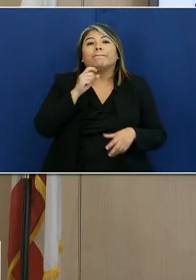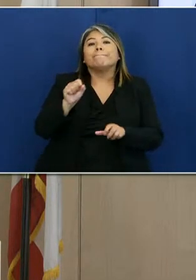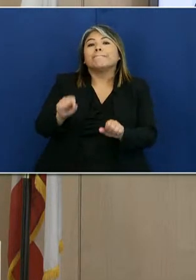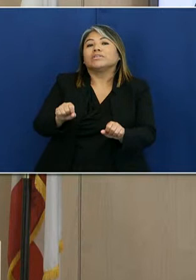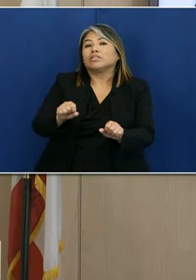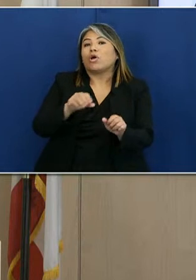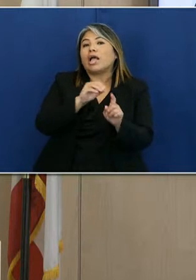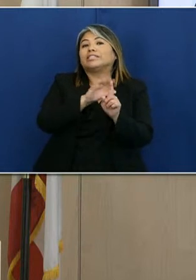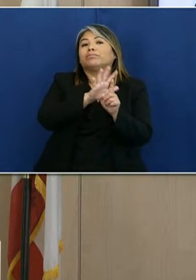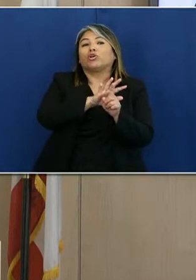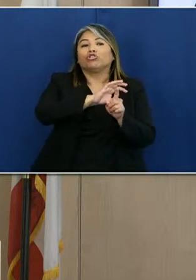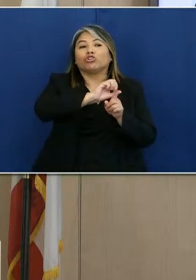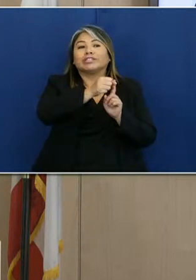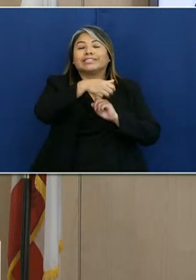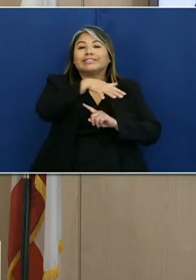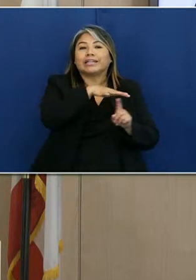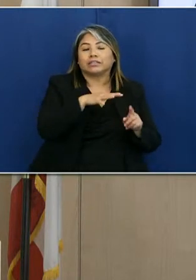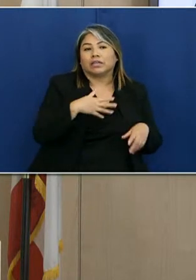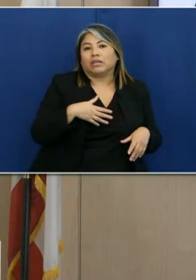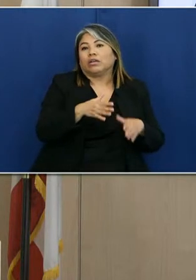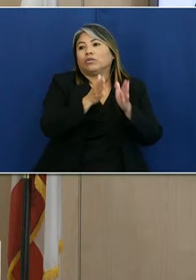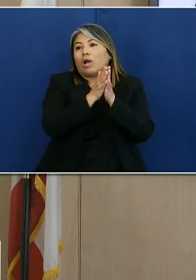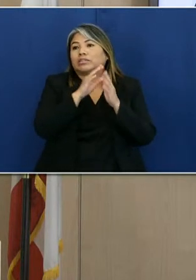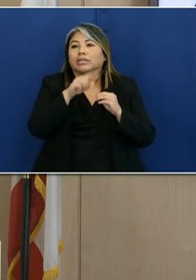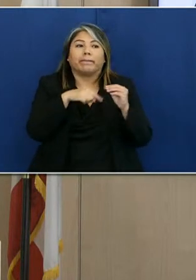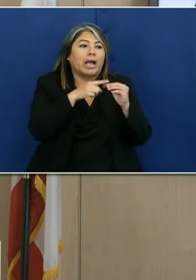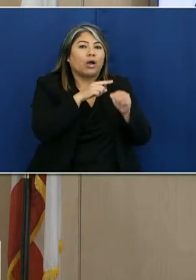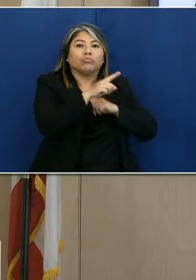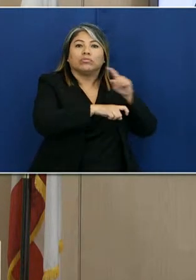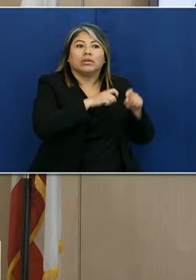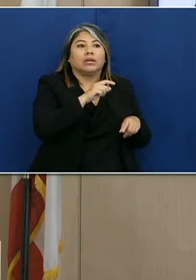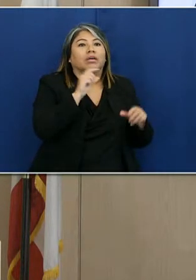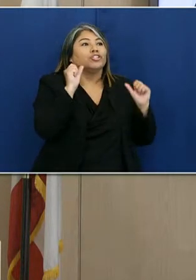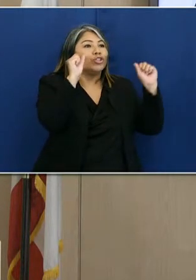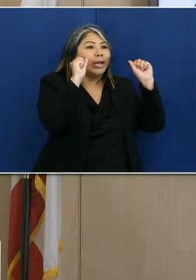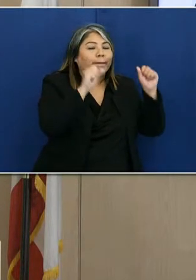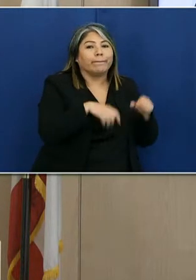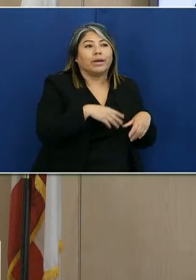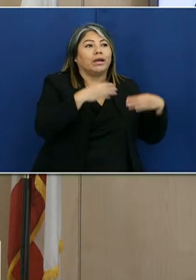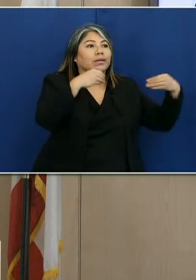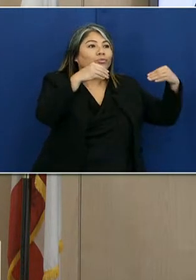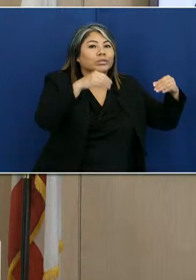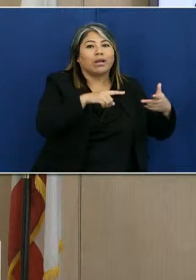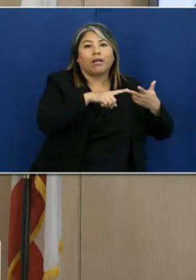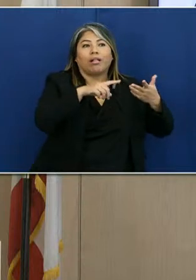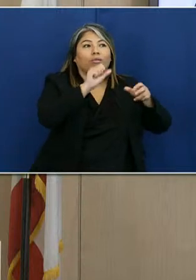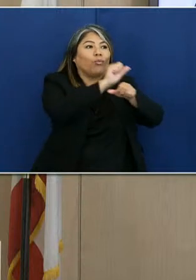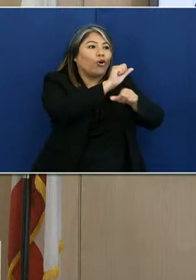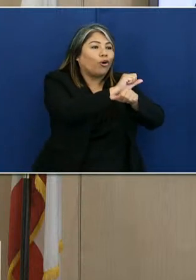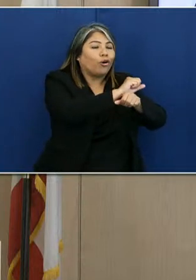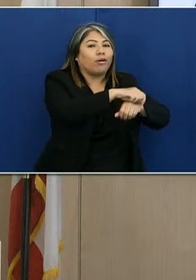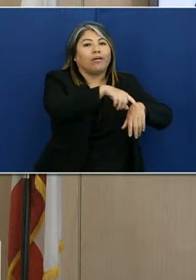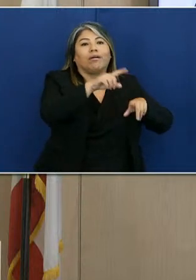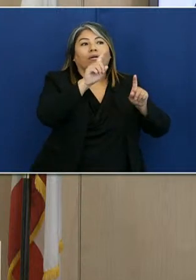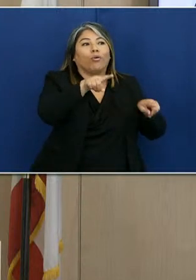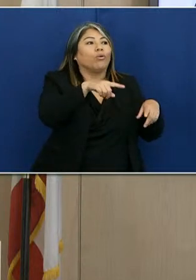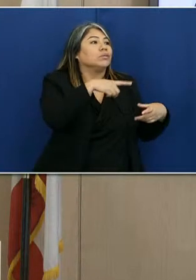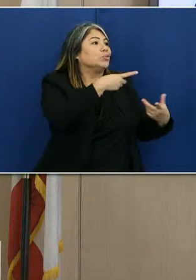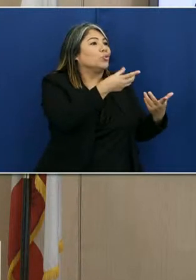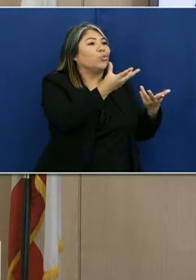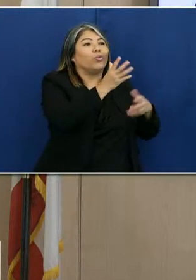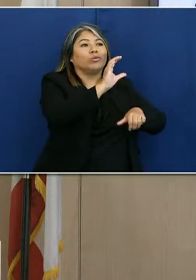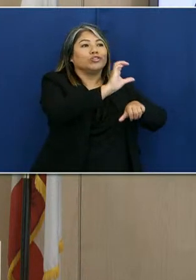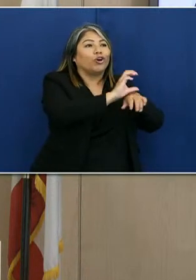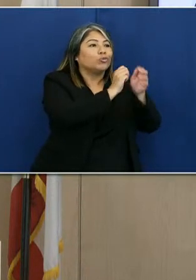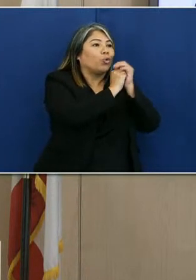potential exposure settings. We ask about a lot of things. Again, we ask about gyms and retail and work and going to places of